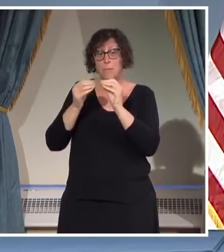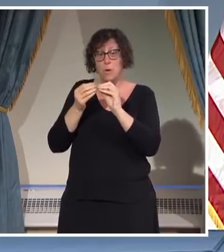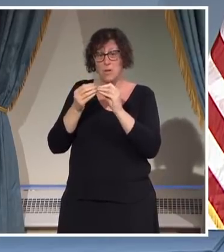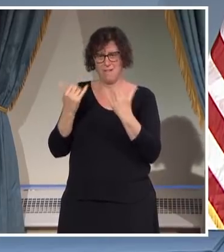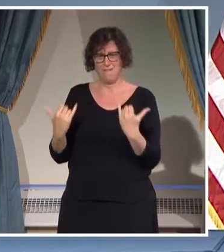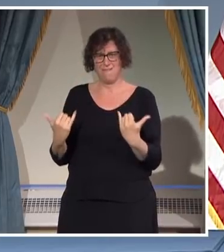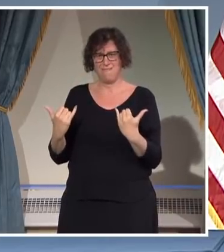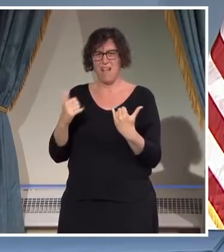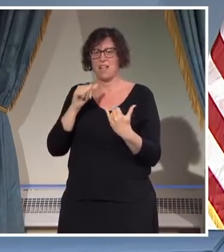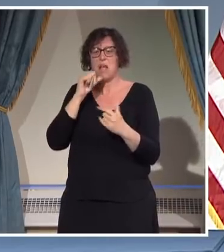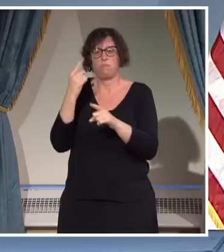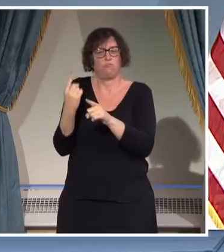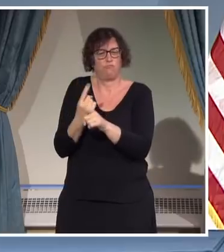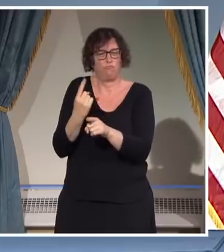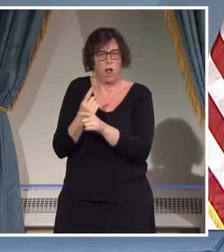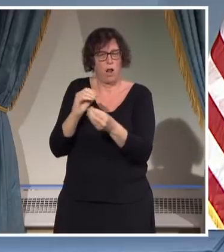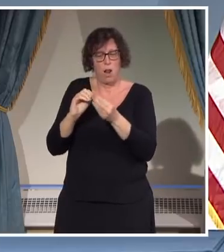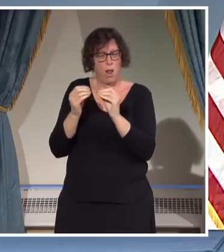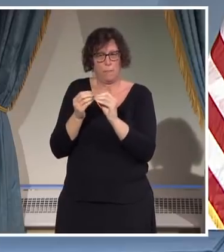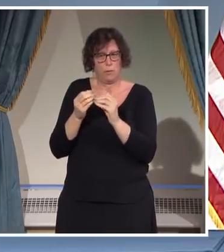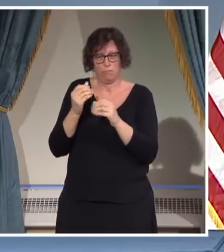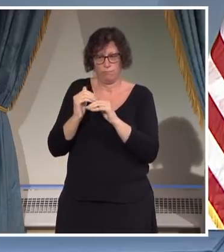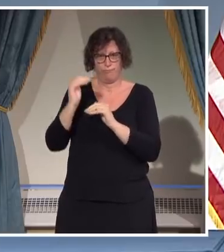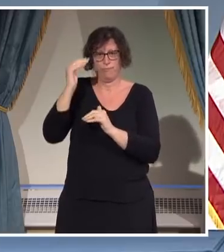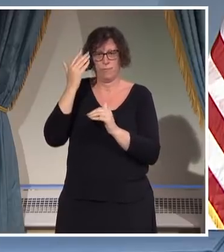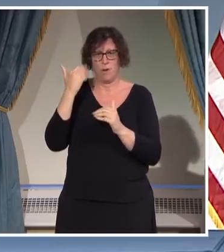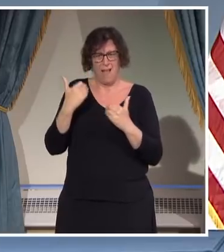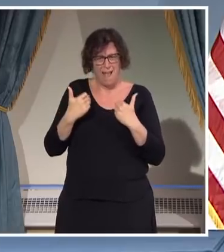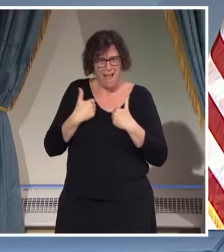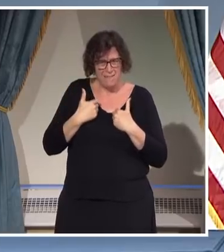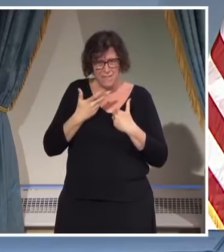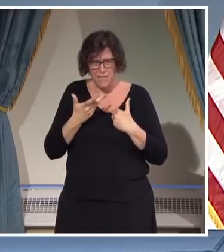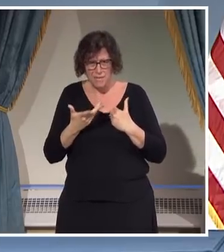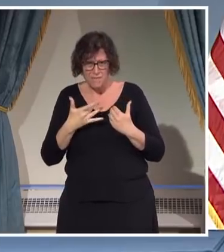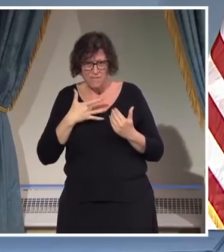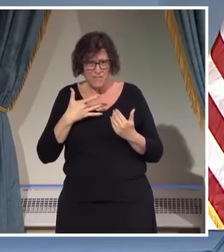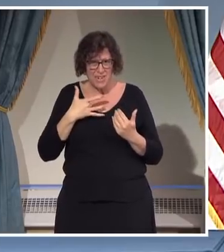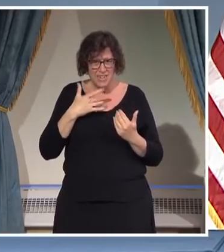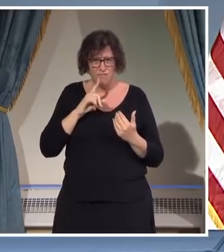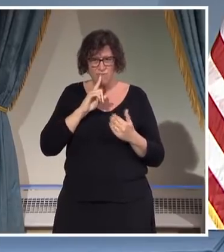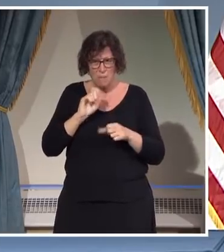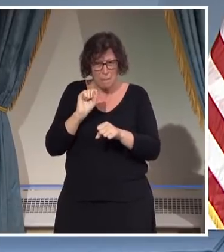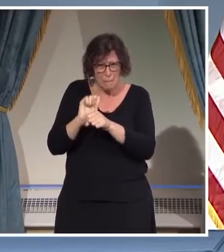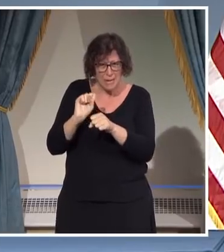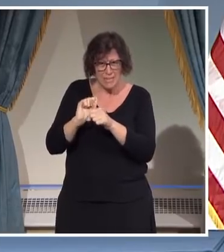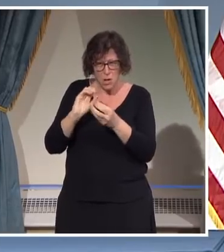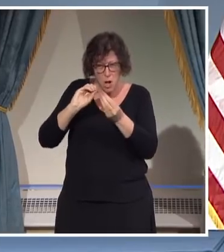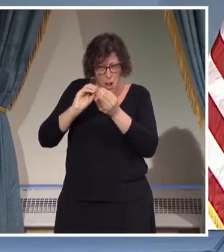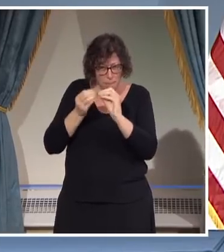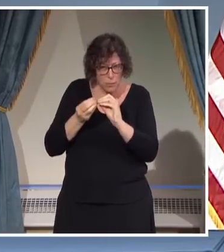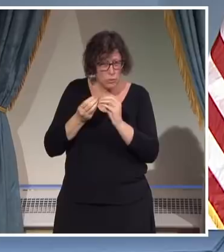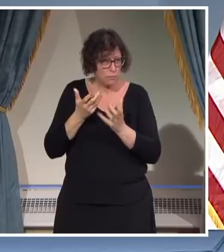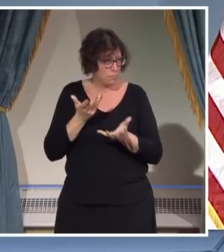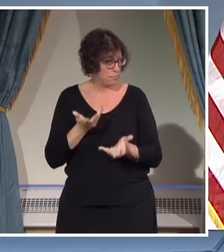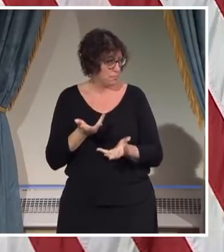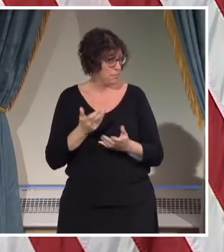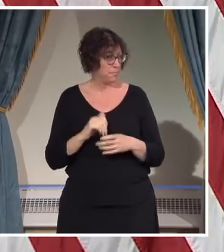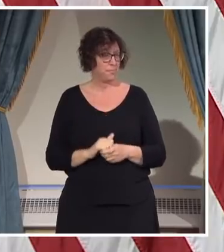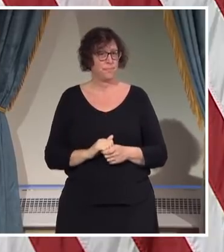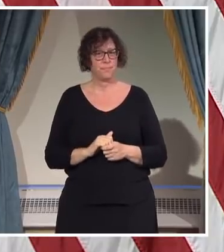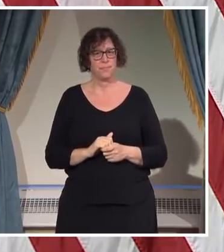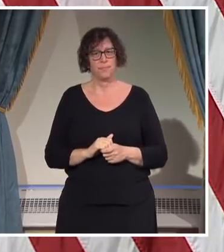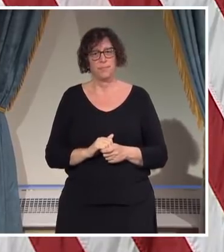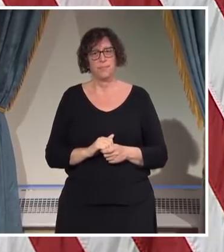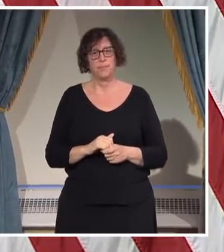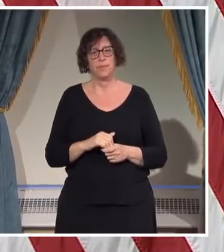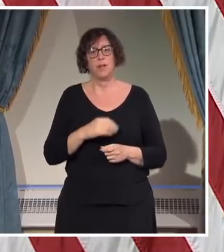order of magnitude sense of what the true current prevalence might be? I'll start on both those,